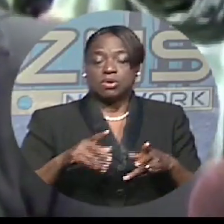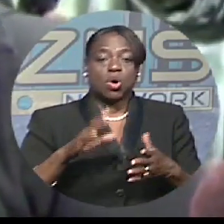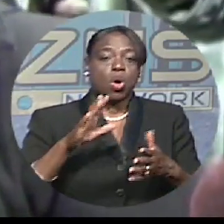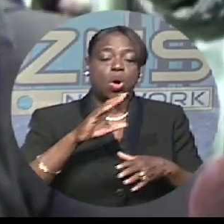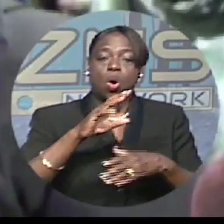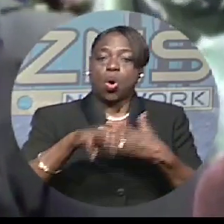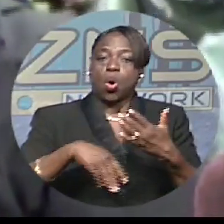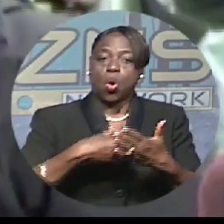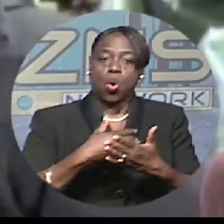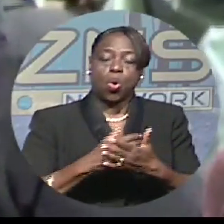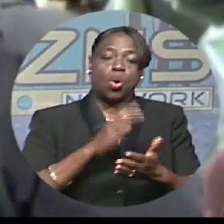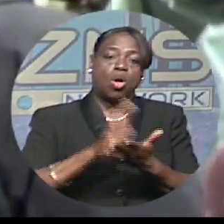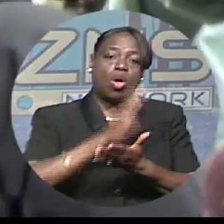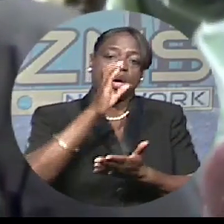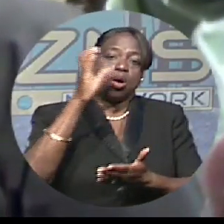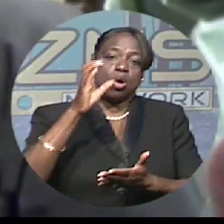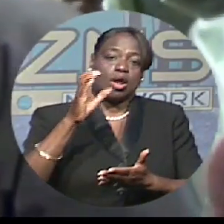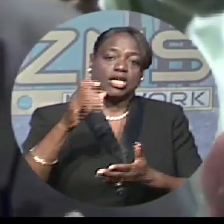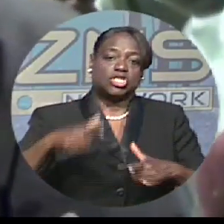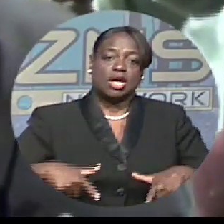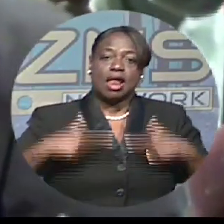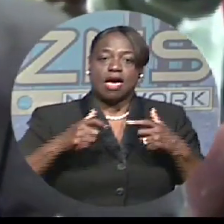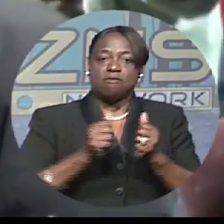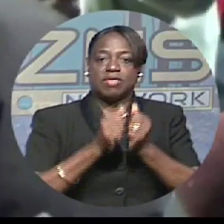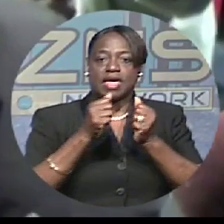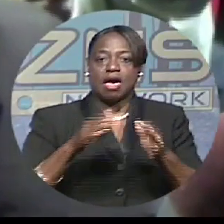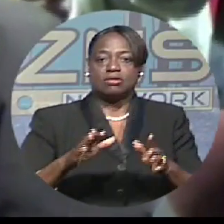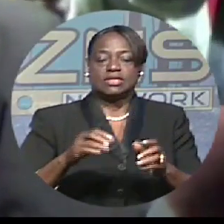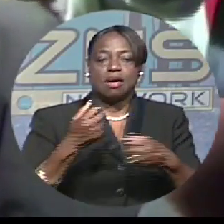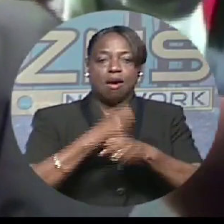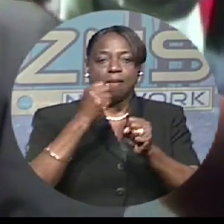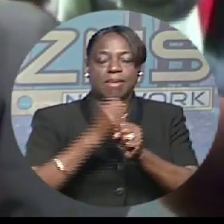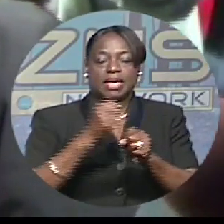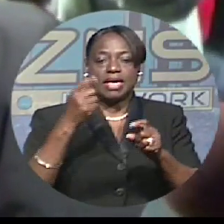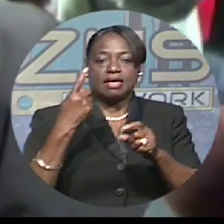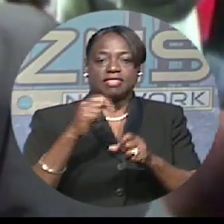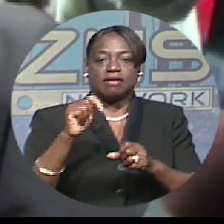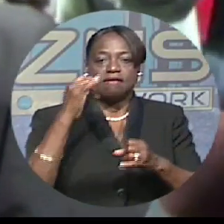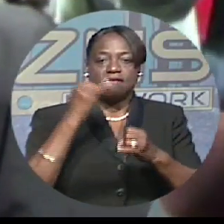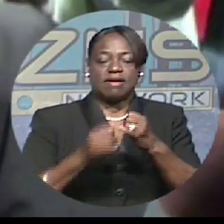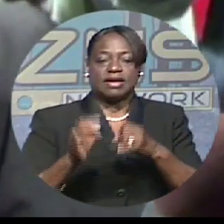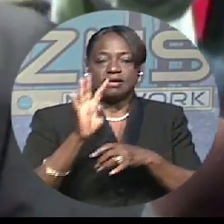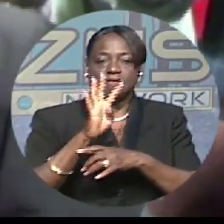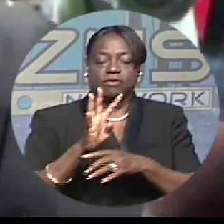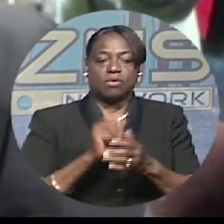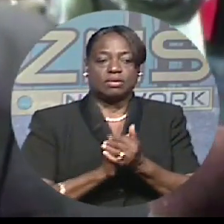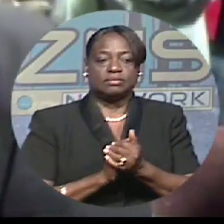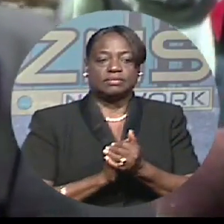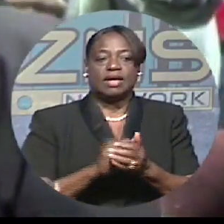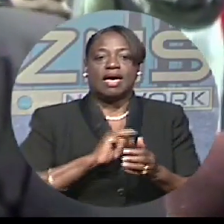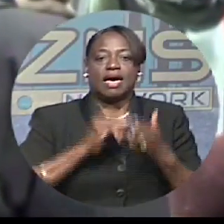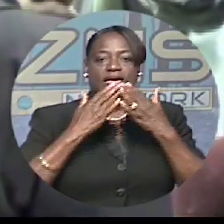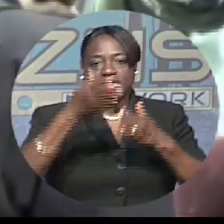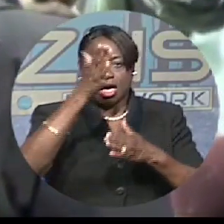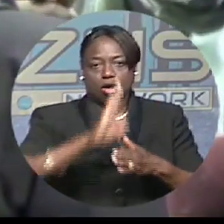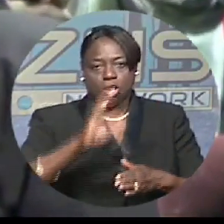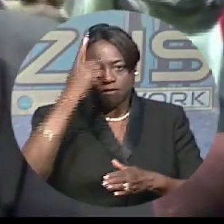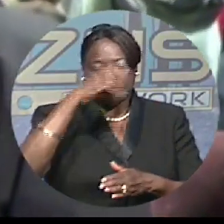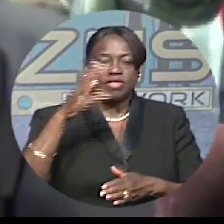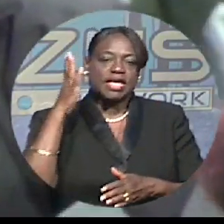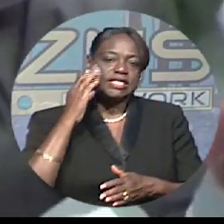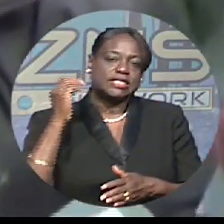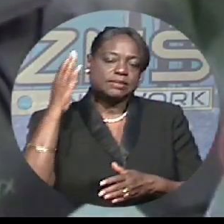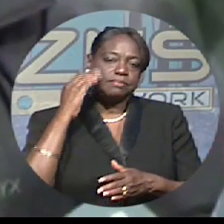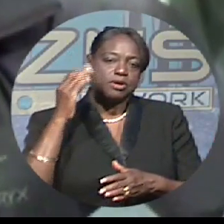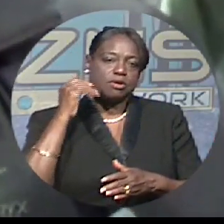I'm getting to be a part of a team in my first year in college. So I just want to thank God for that experience. But, you know, we just want to go out there and continue to play the